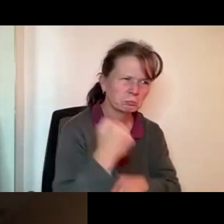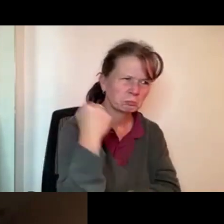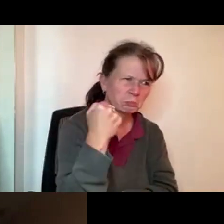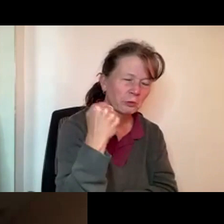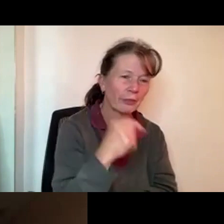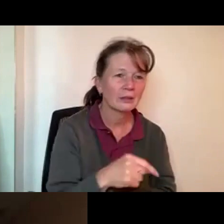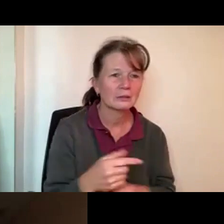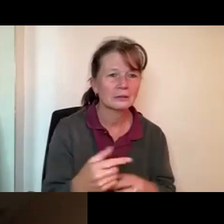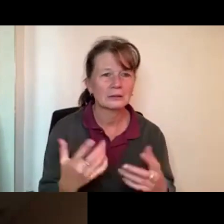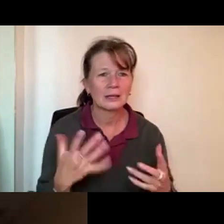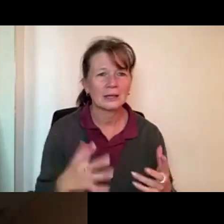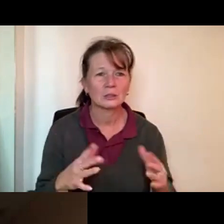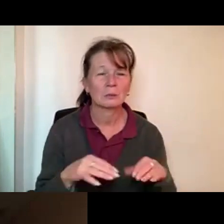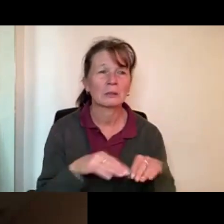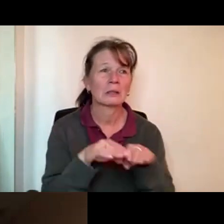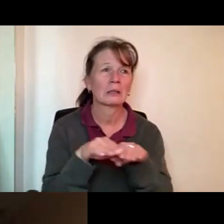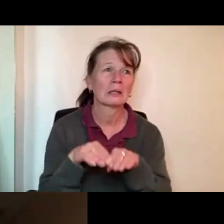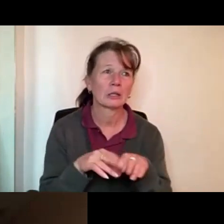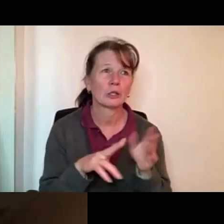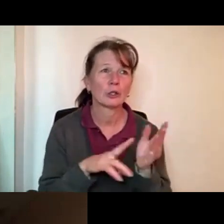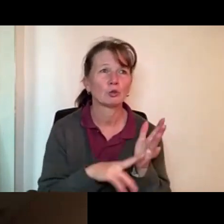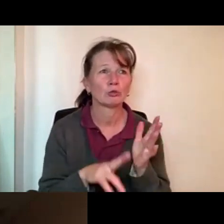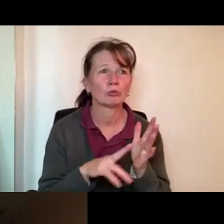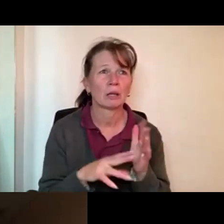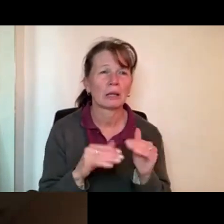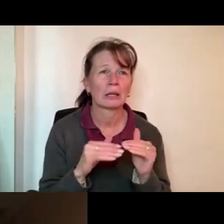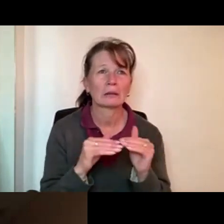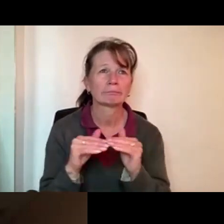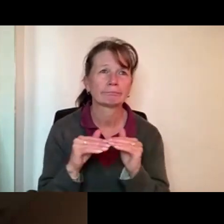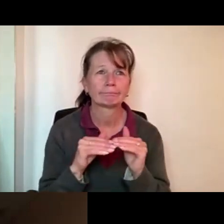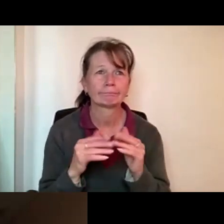pressing. So